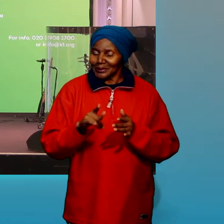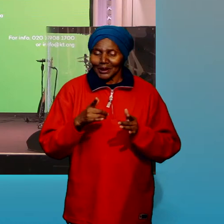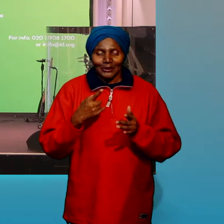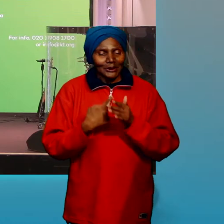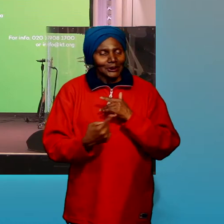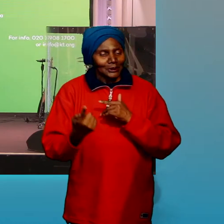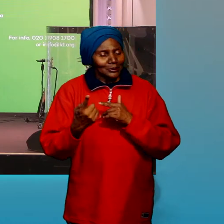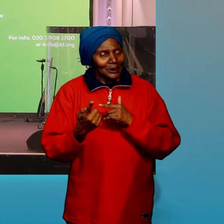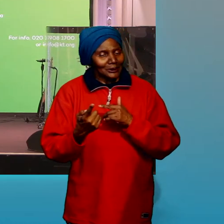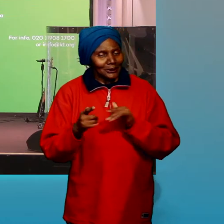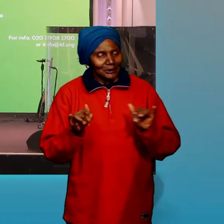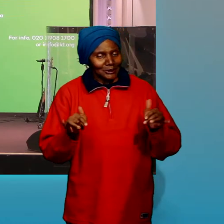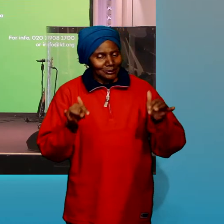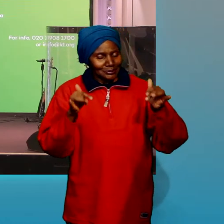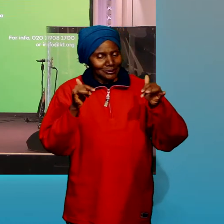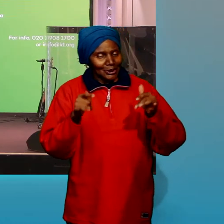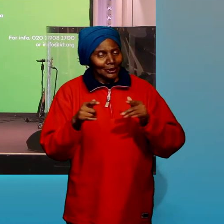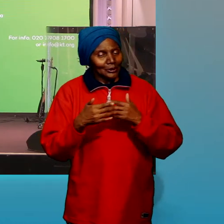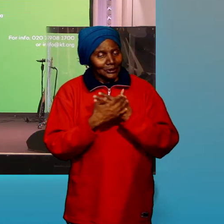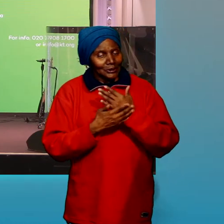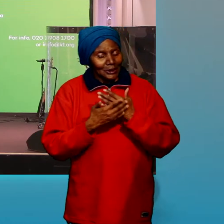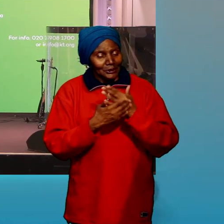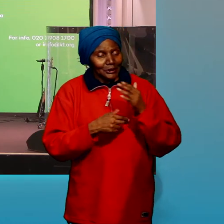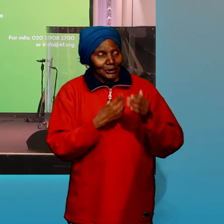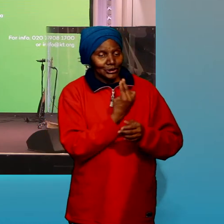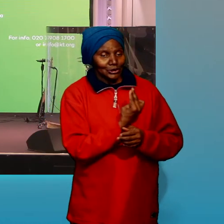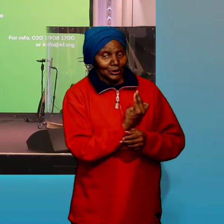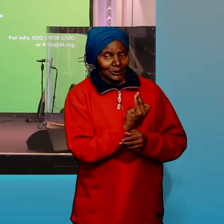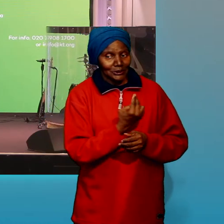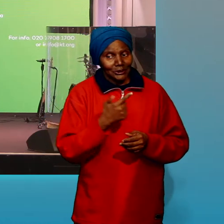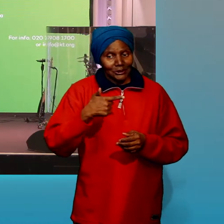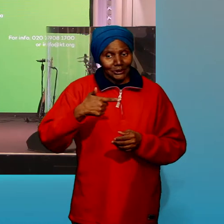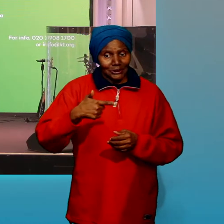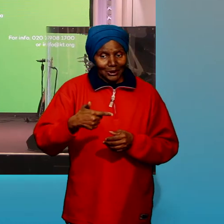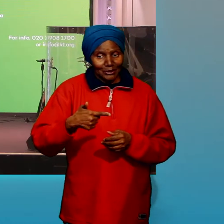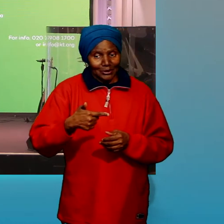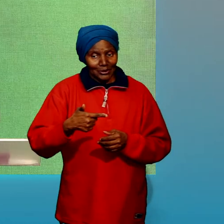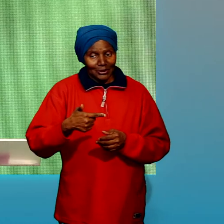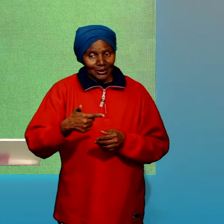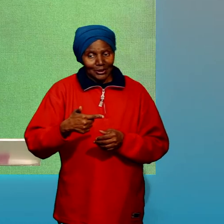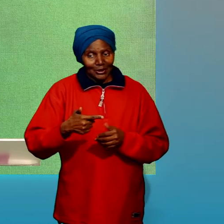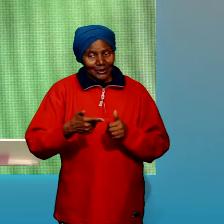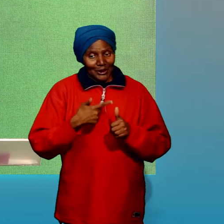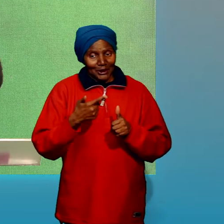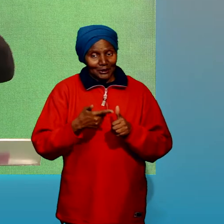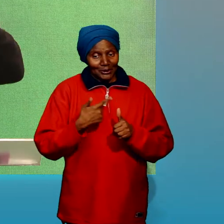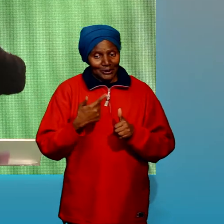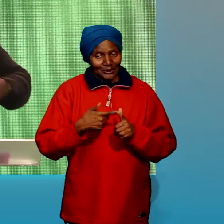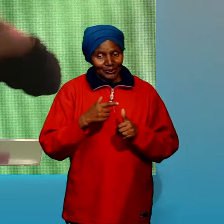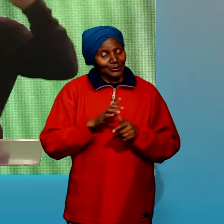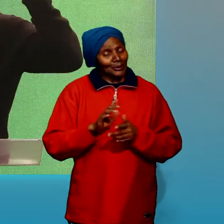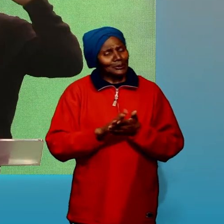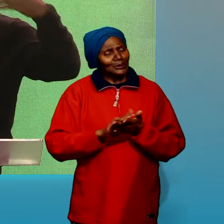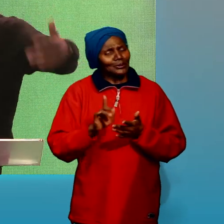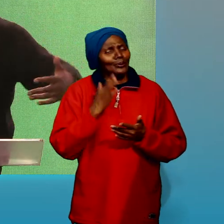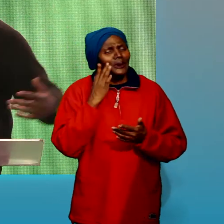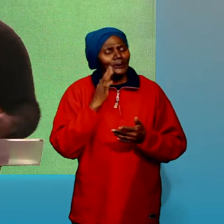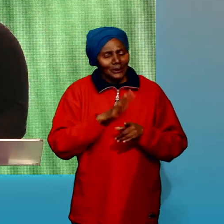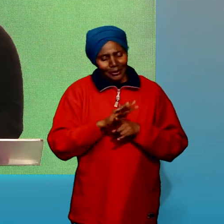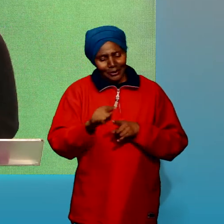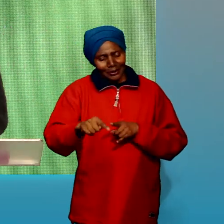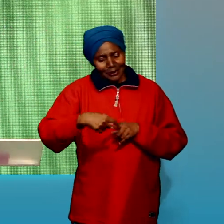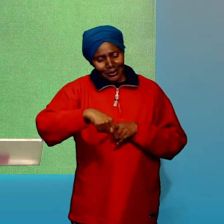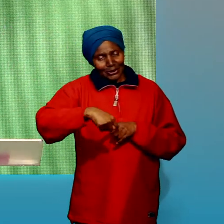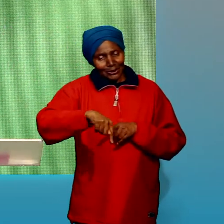p.m. here at KT. Whether you're Sierra Leonean or not, you are invited because the Sierra Leoneans want to celebrate with us